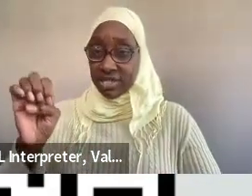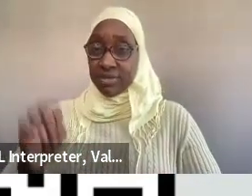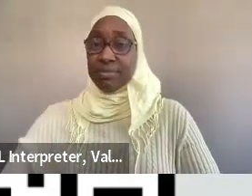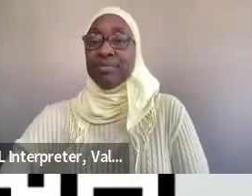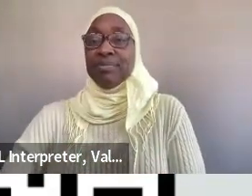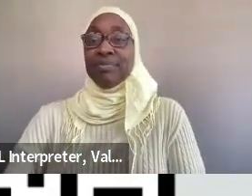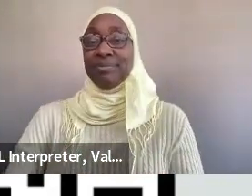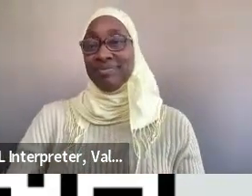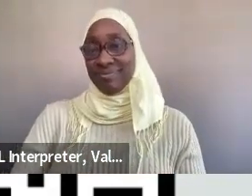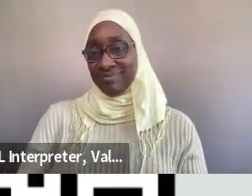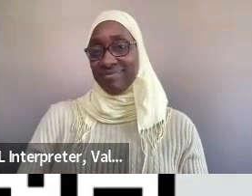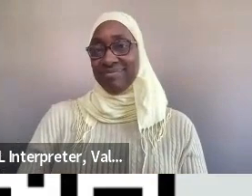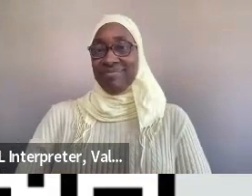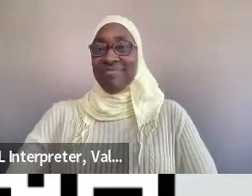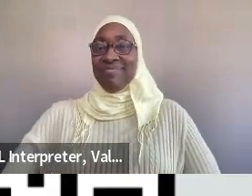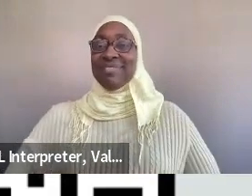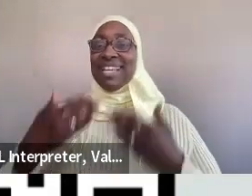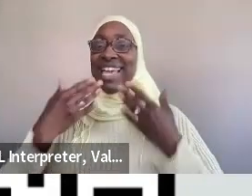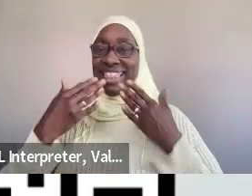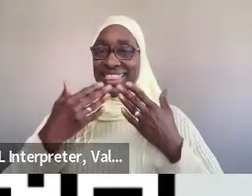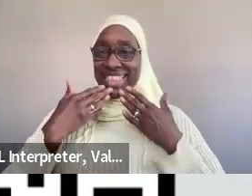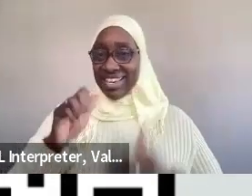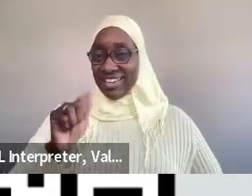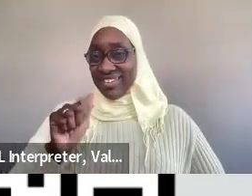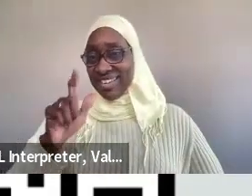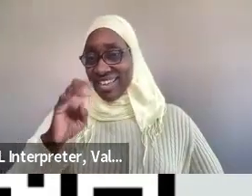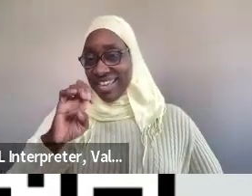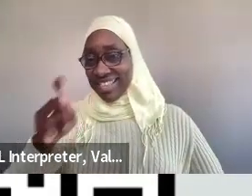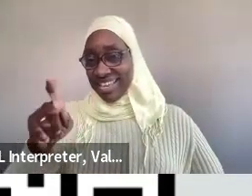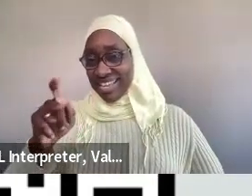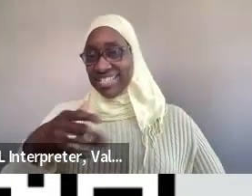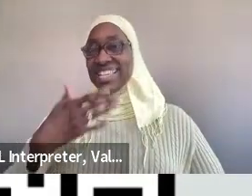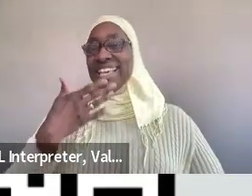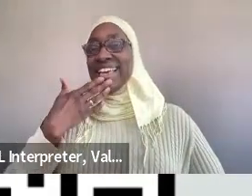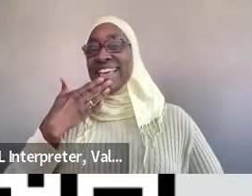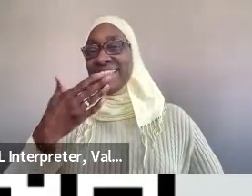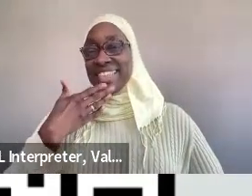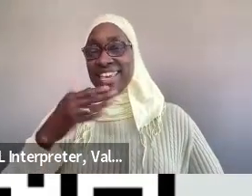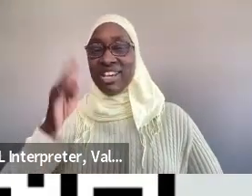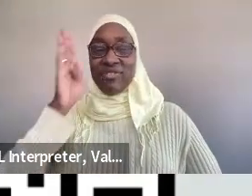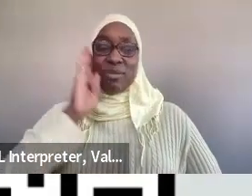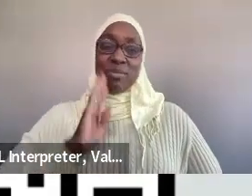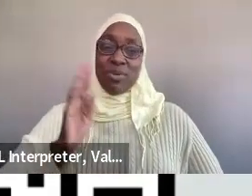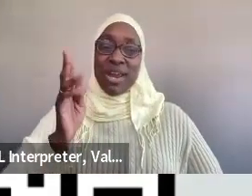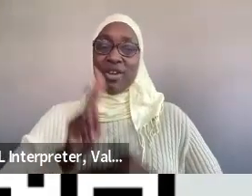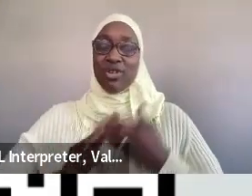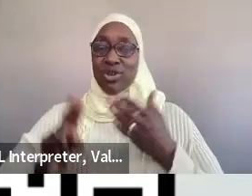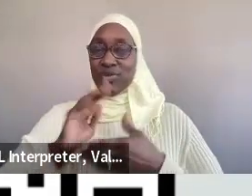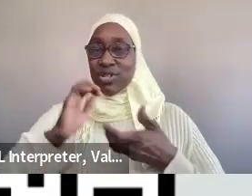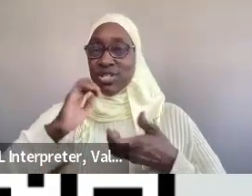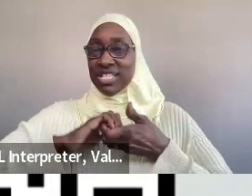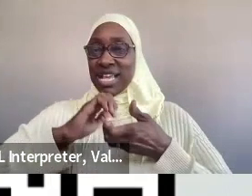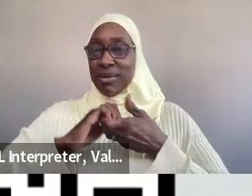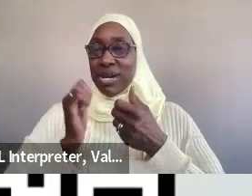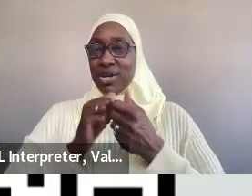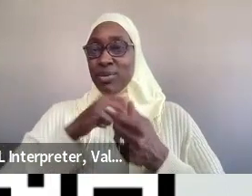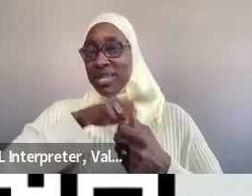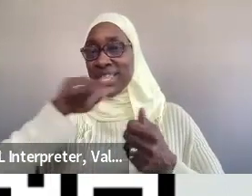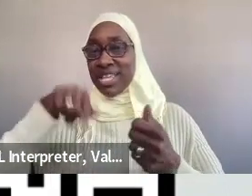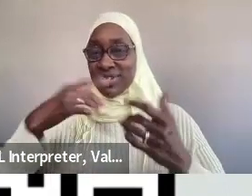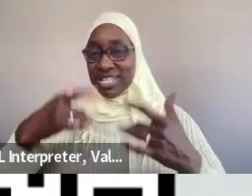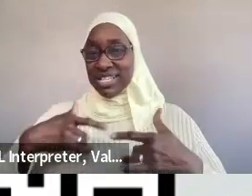First of all, thank you, Alexa, and thank you to the Brown University for collaborating with us on this event. I'm really happy to have all of you